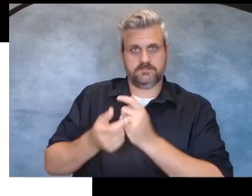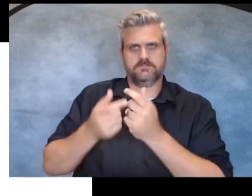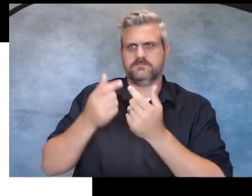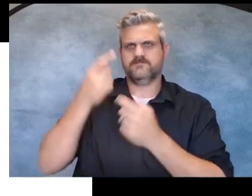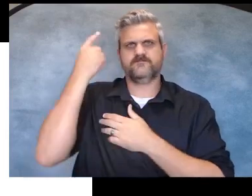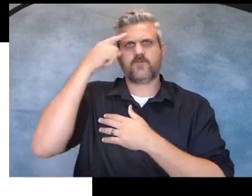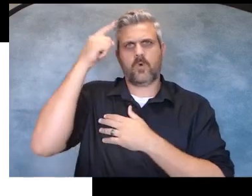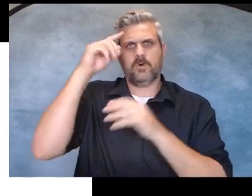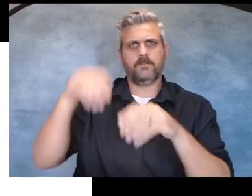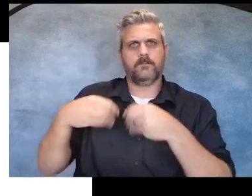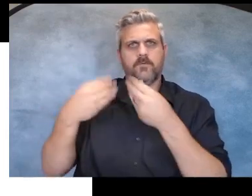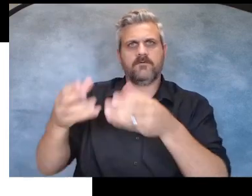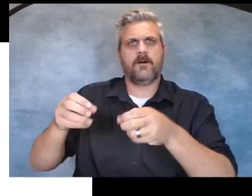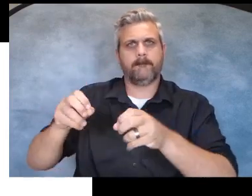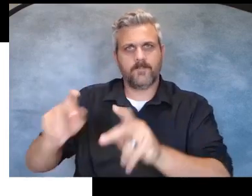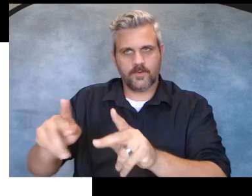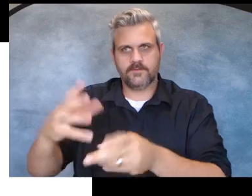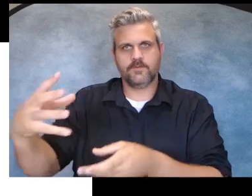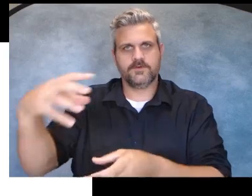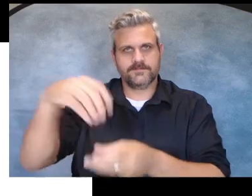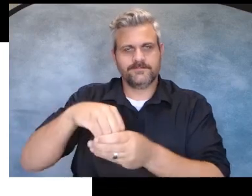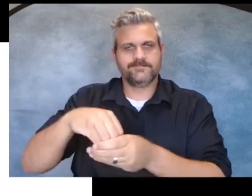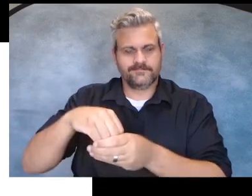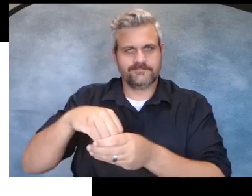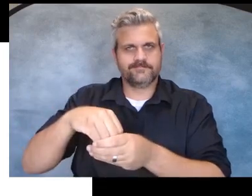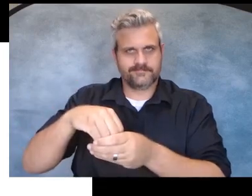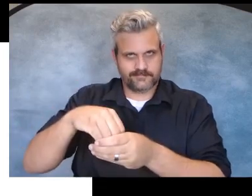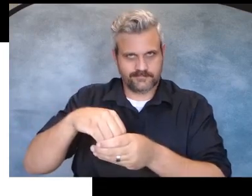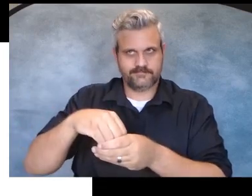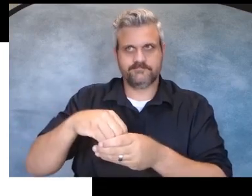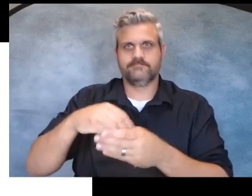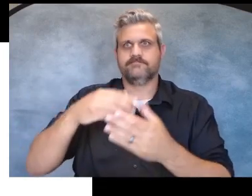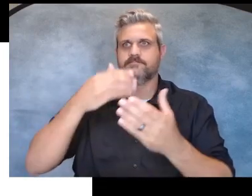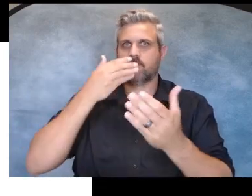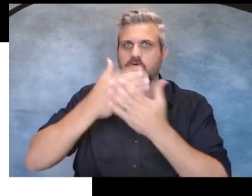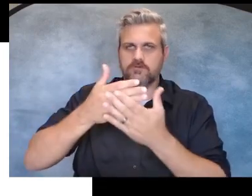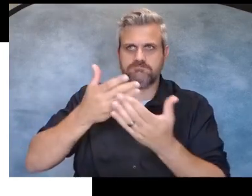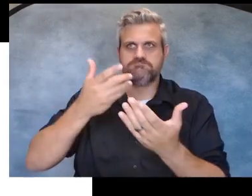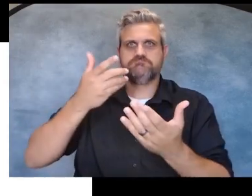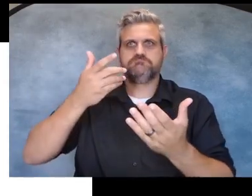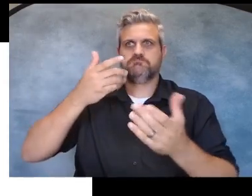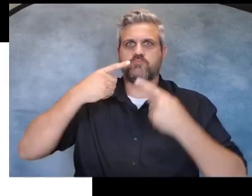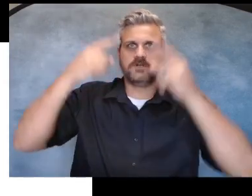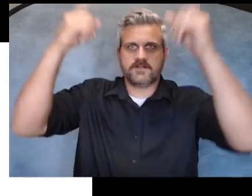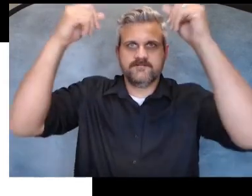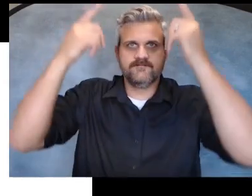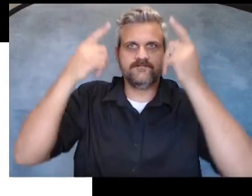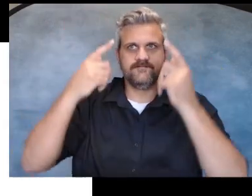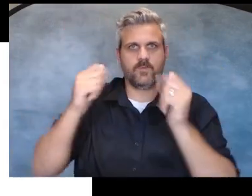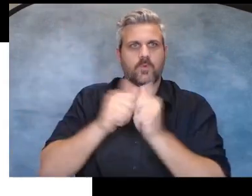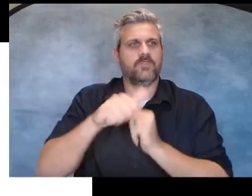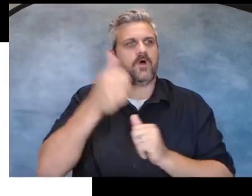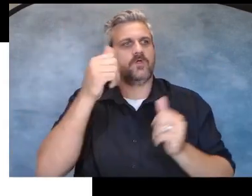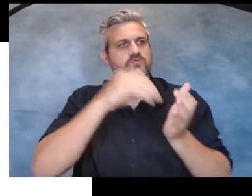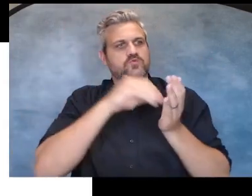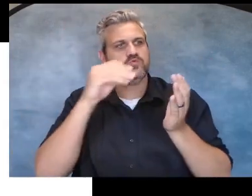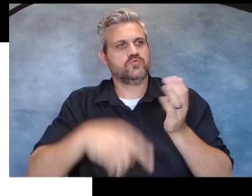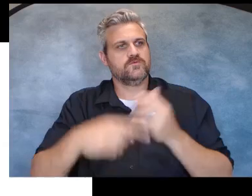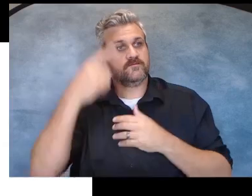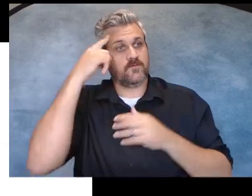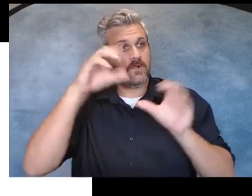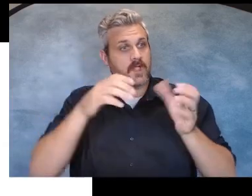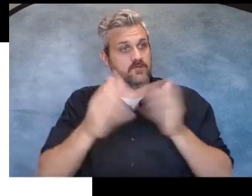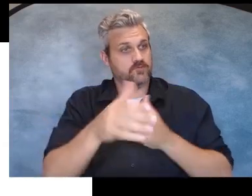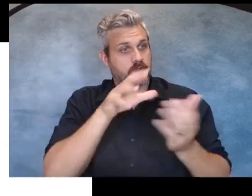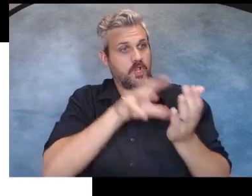Modifications are made to provide student opportunities to participate meaningfully and productively along with other students in classroom